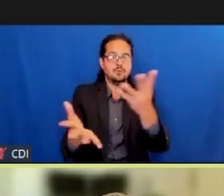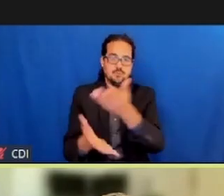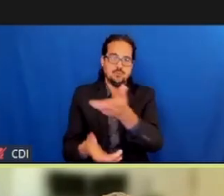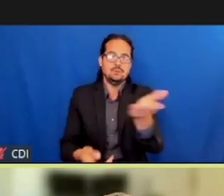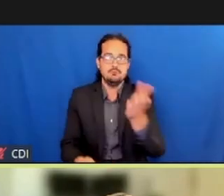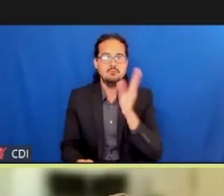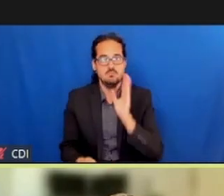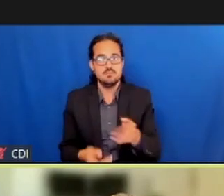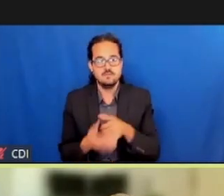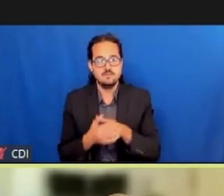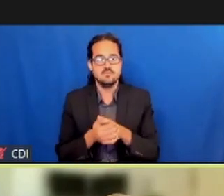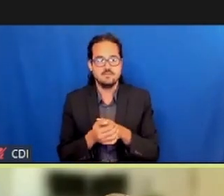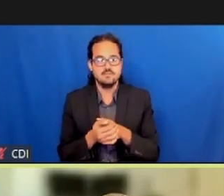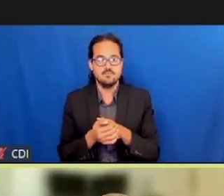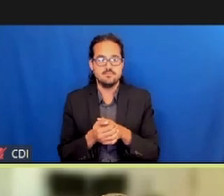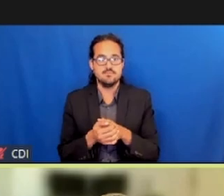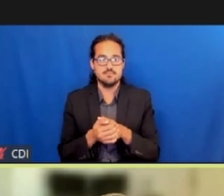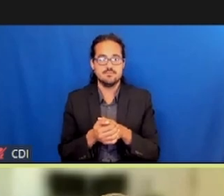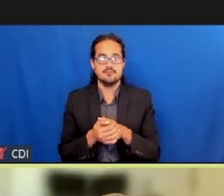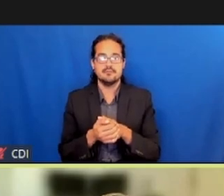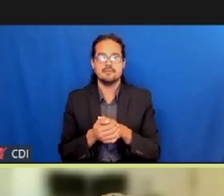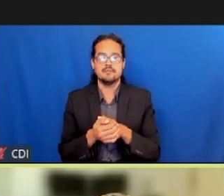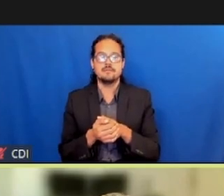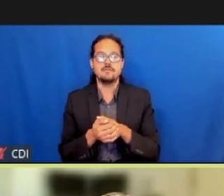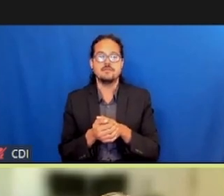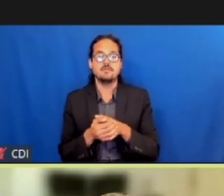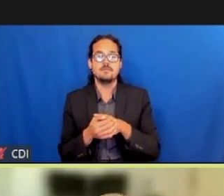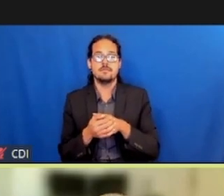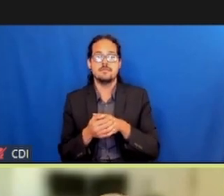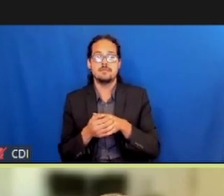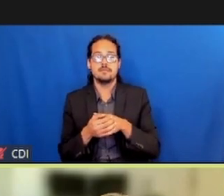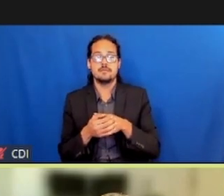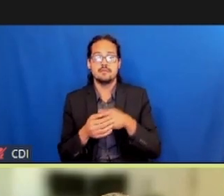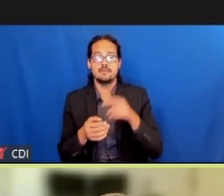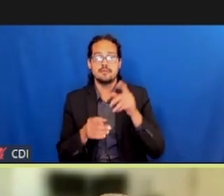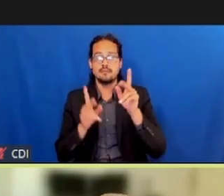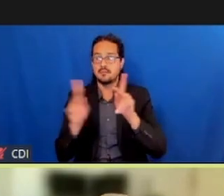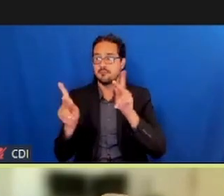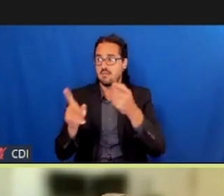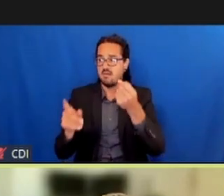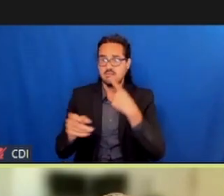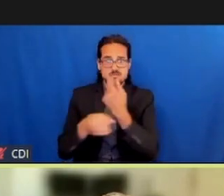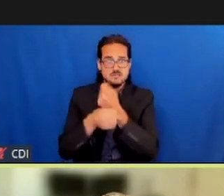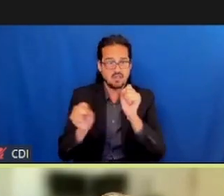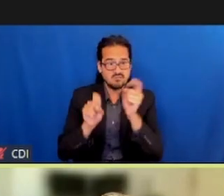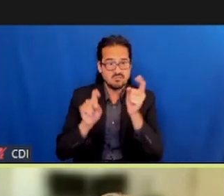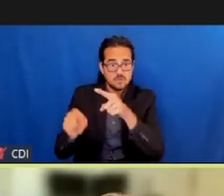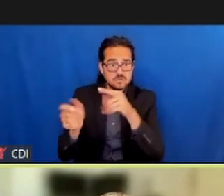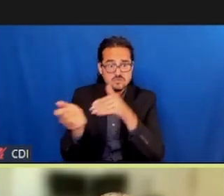Okay, is it safe to come into the medical office? In a word, yes. I think that people have